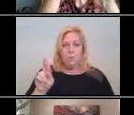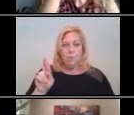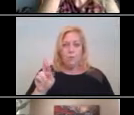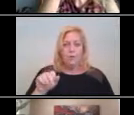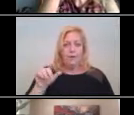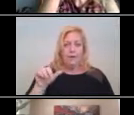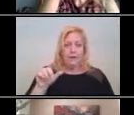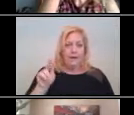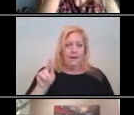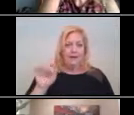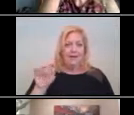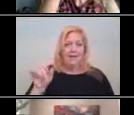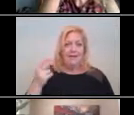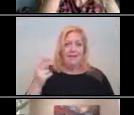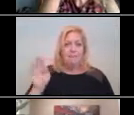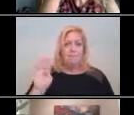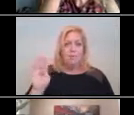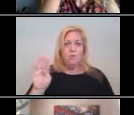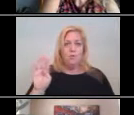Keith Bergthold.